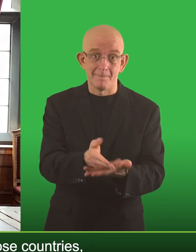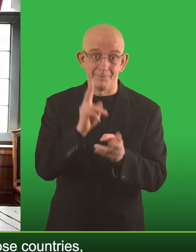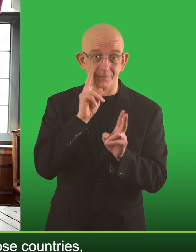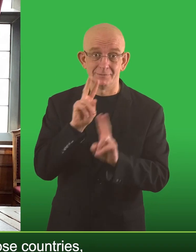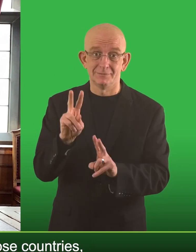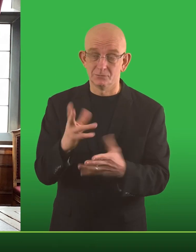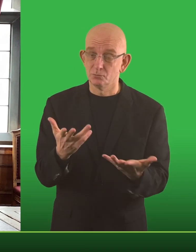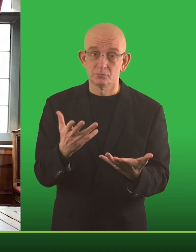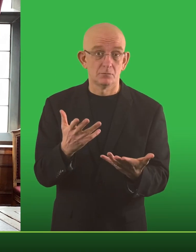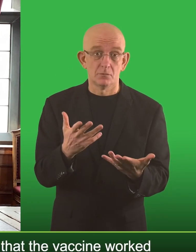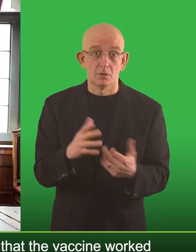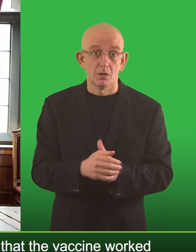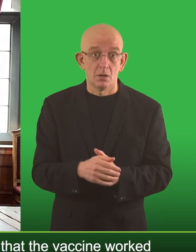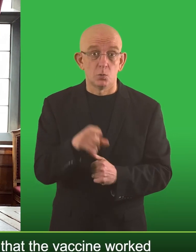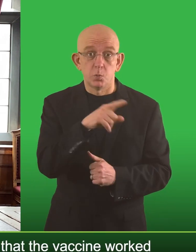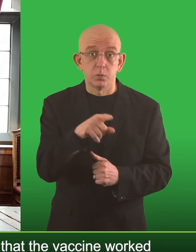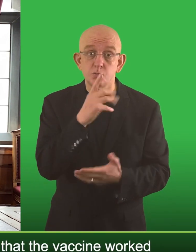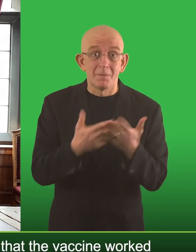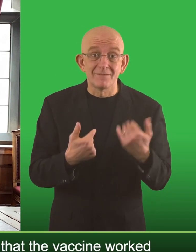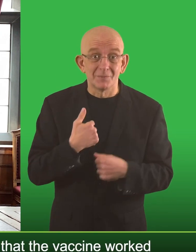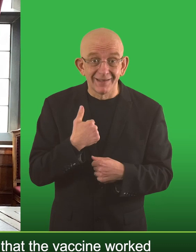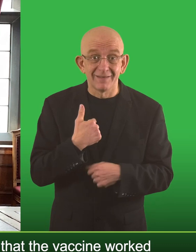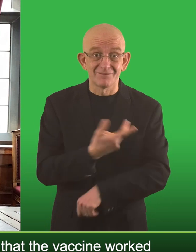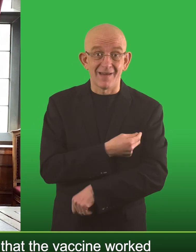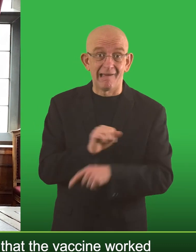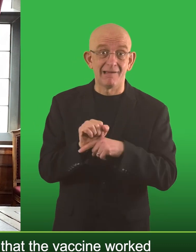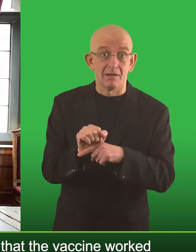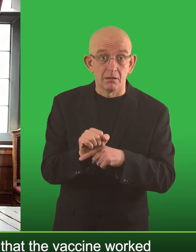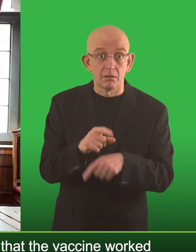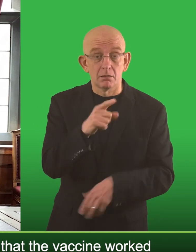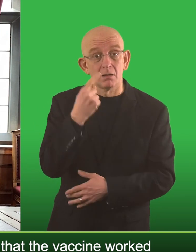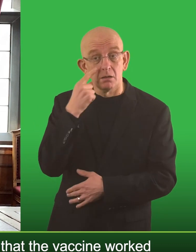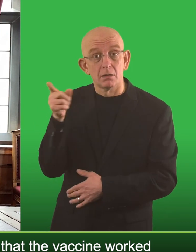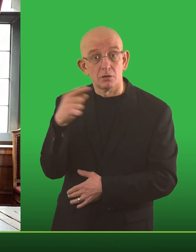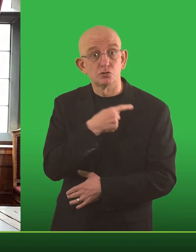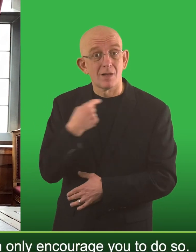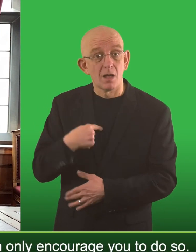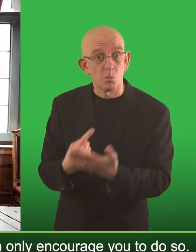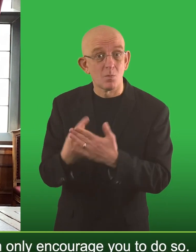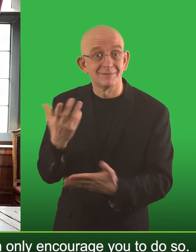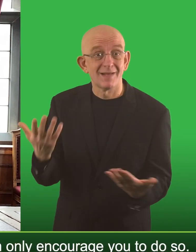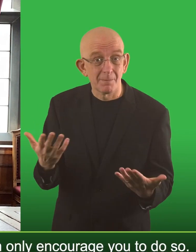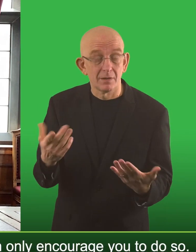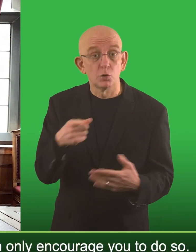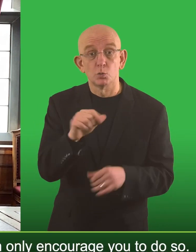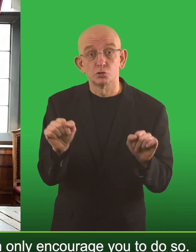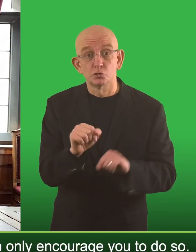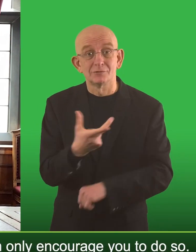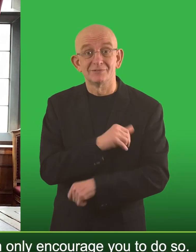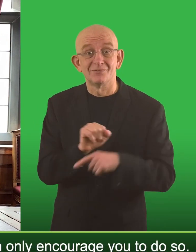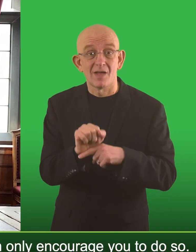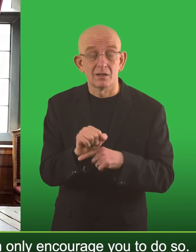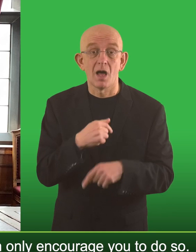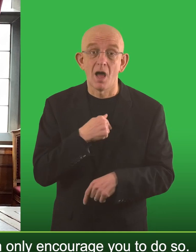very, very real scale. So for those of you that don't believe that the vaccine works, look at what's happening in China. So if you haven't yet had your vaccine, I can